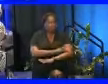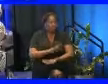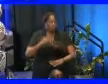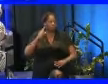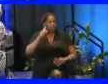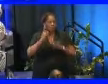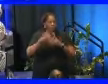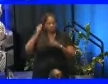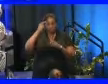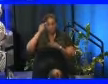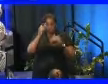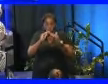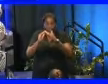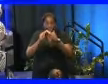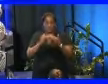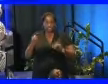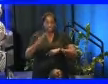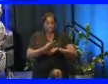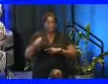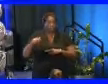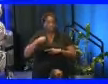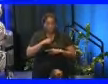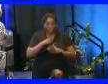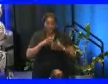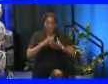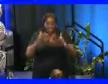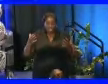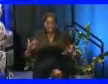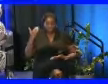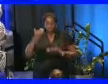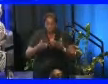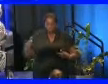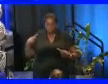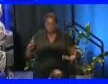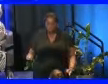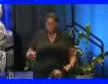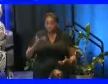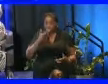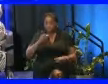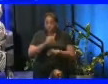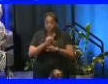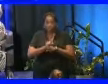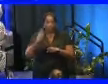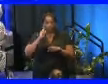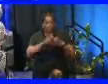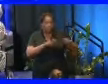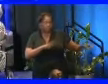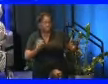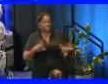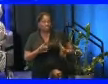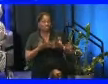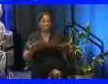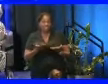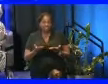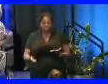heard from my federal colleagues earlier today that we've made a lot of progress and we're doing a lot of great work. But I think we heard from the panel that there's still a